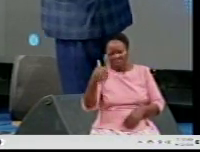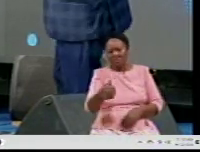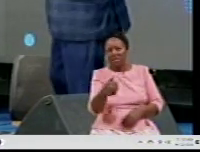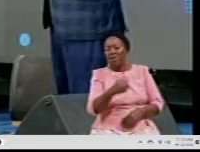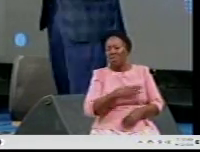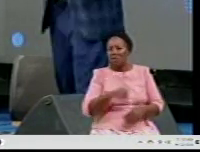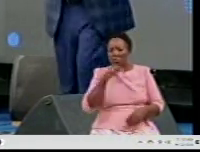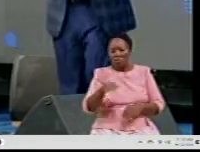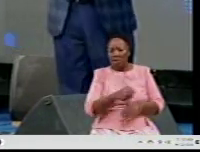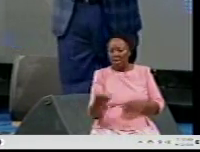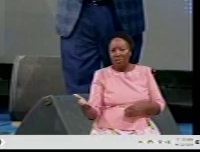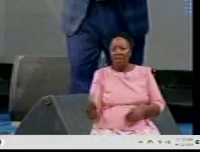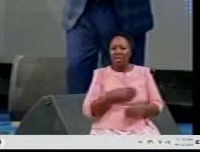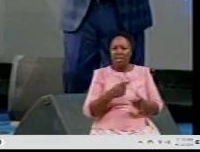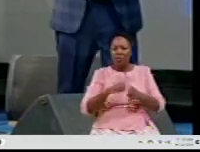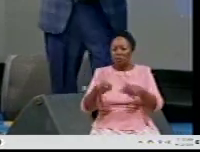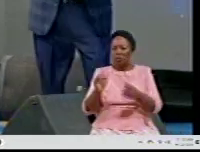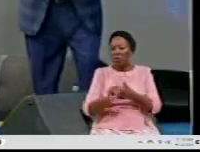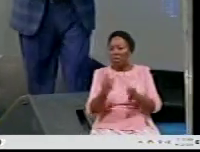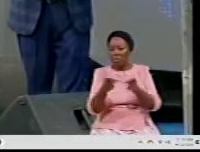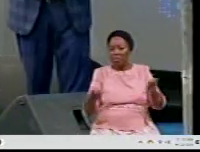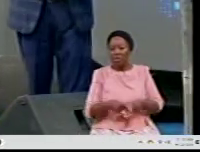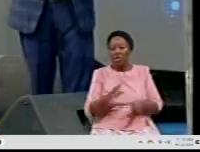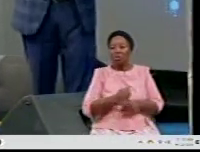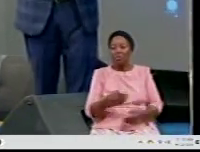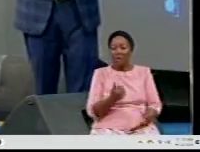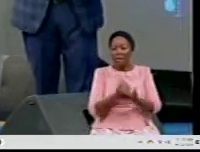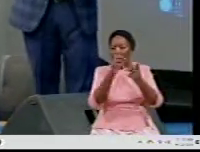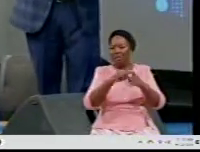any positive direction. All he can do,